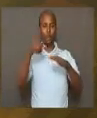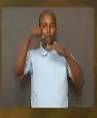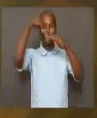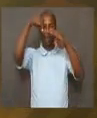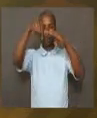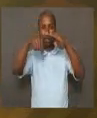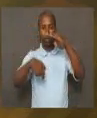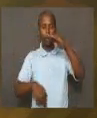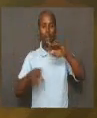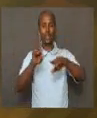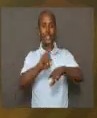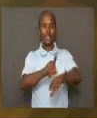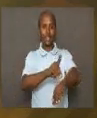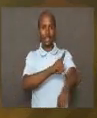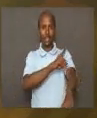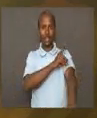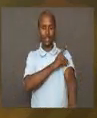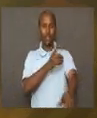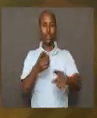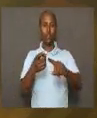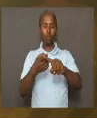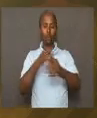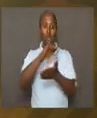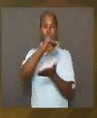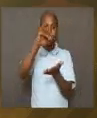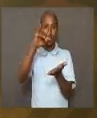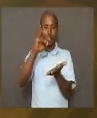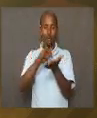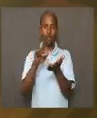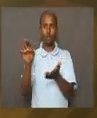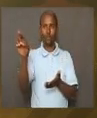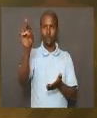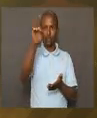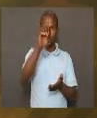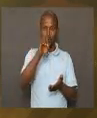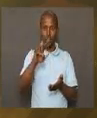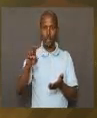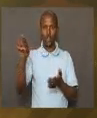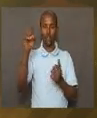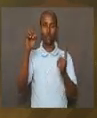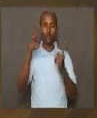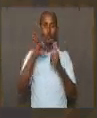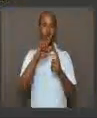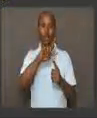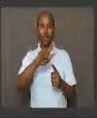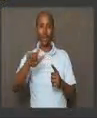perpendicular distance from the center of a circle to a line.